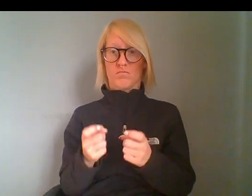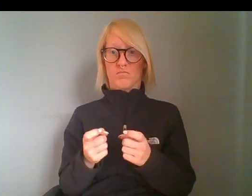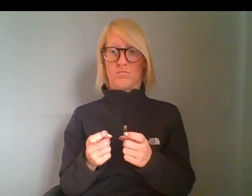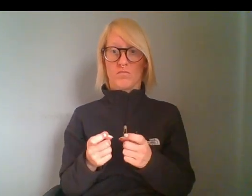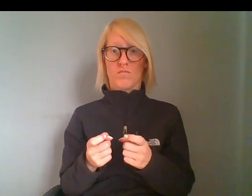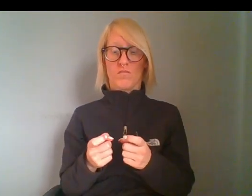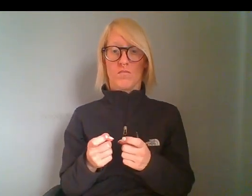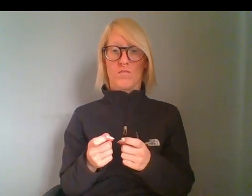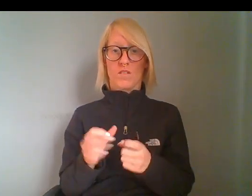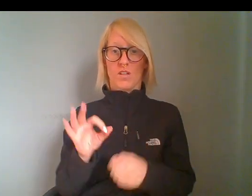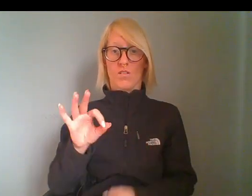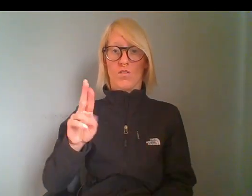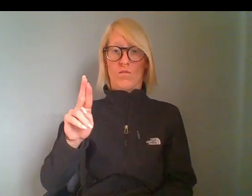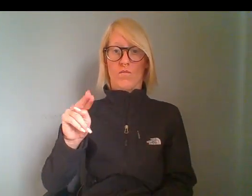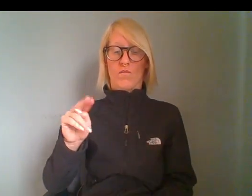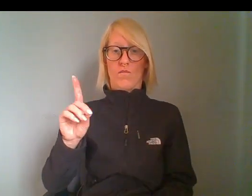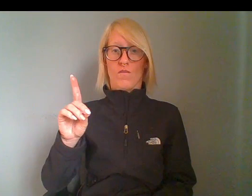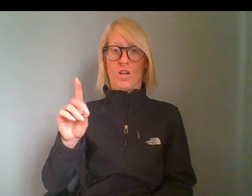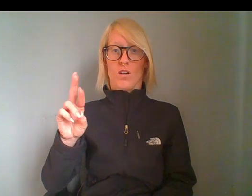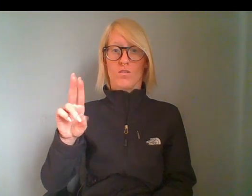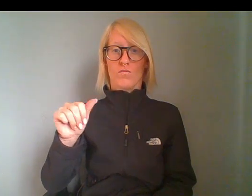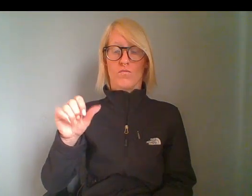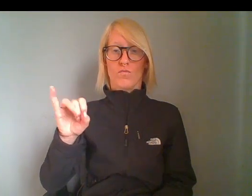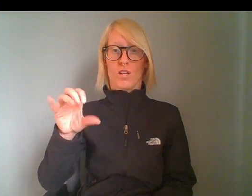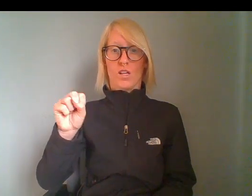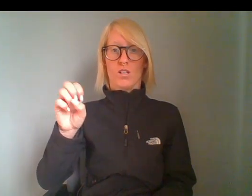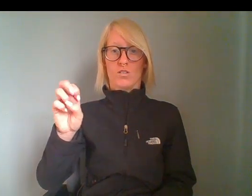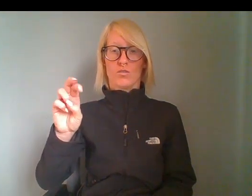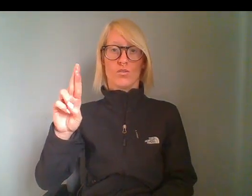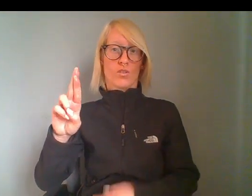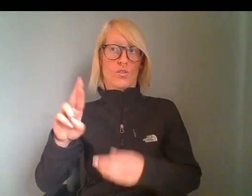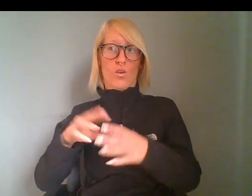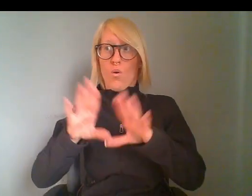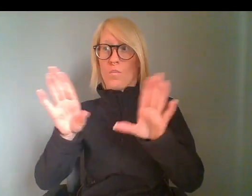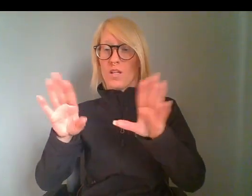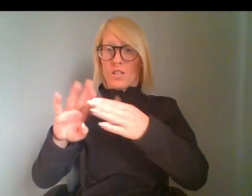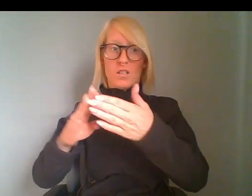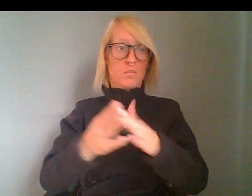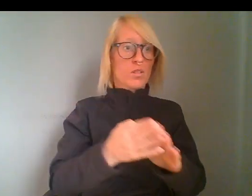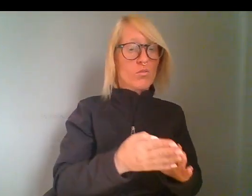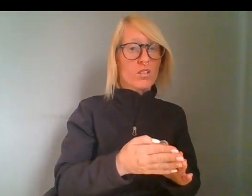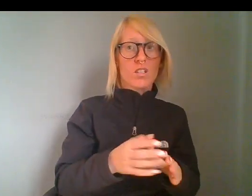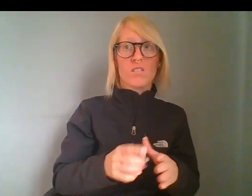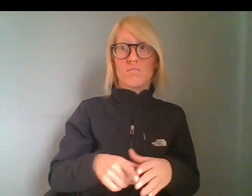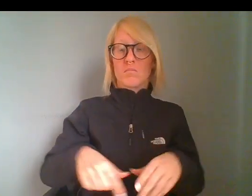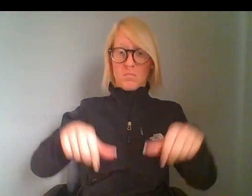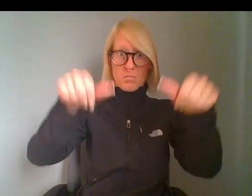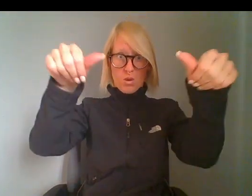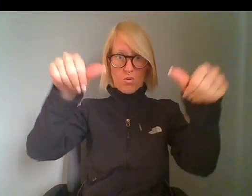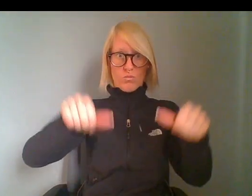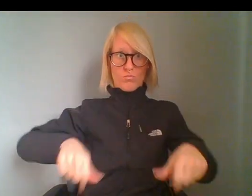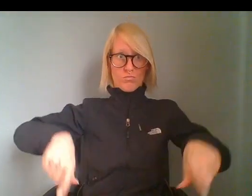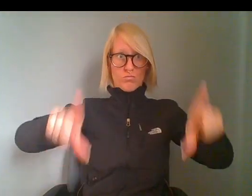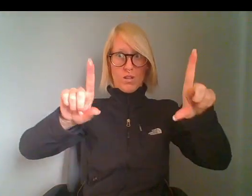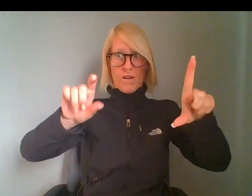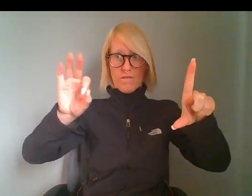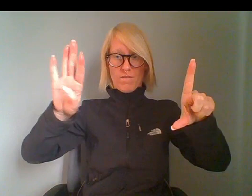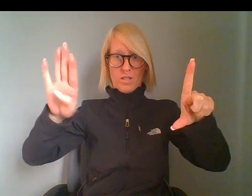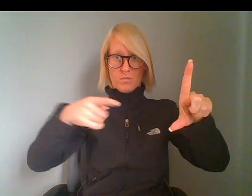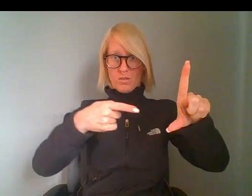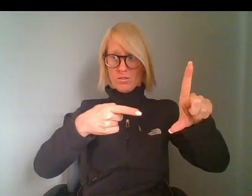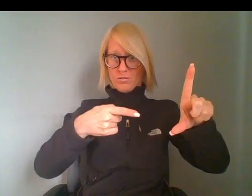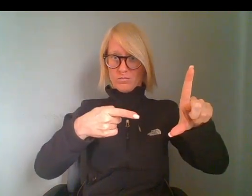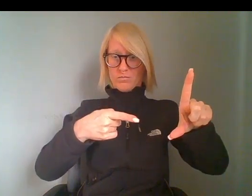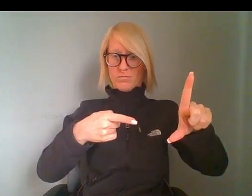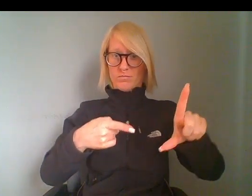it completely to the community, put it on Facebook. You could get someone who's bored, who's just kind of surfing online, and